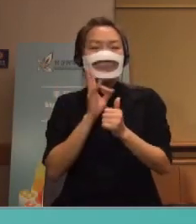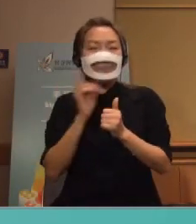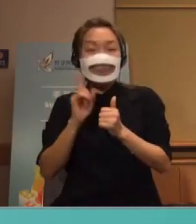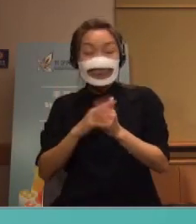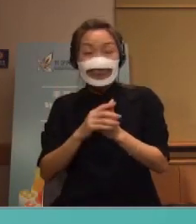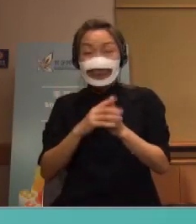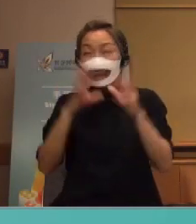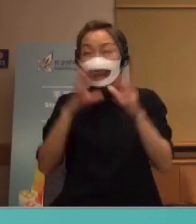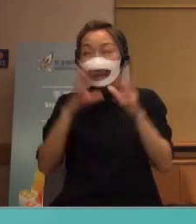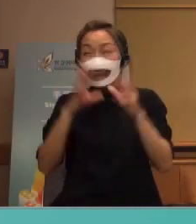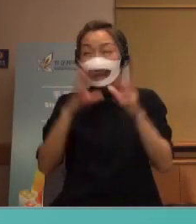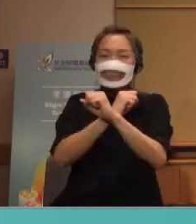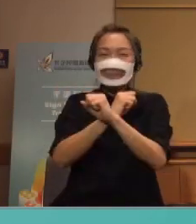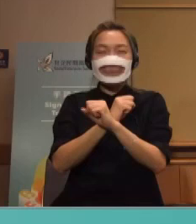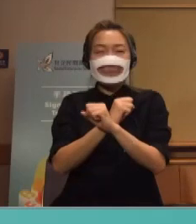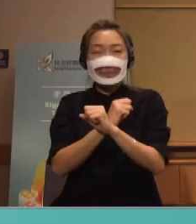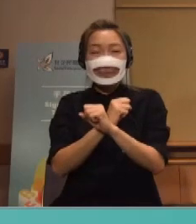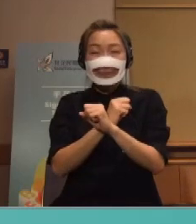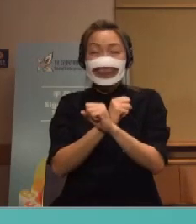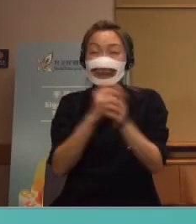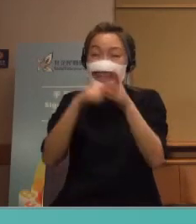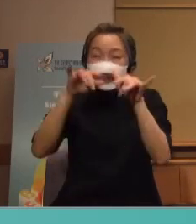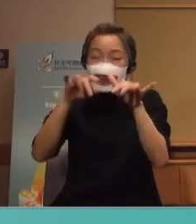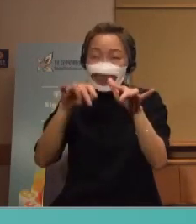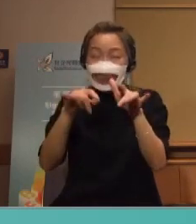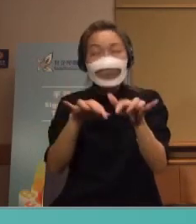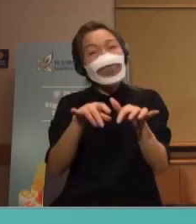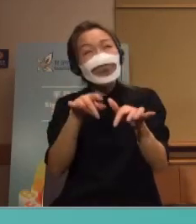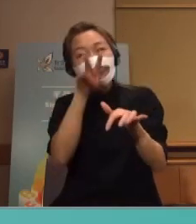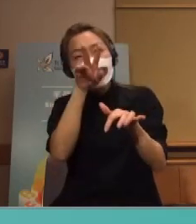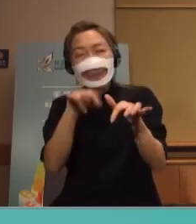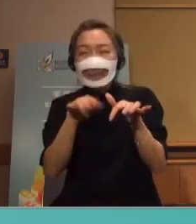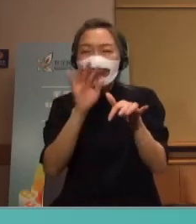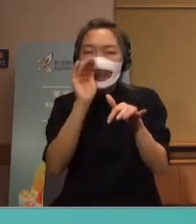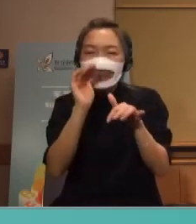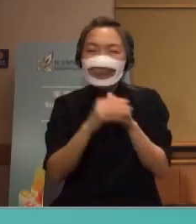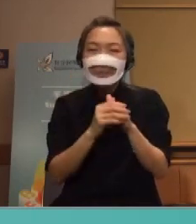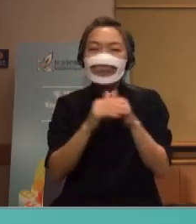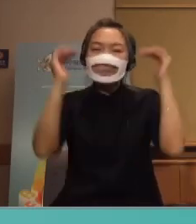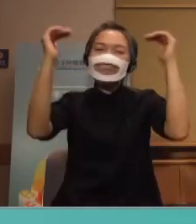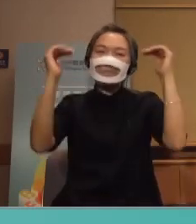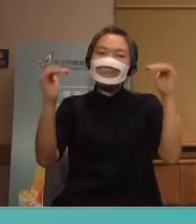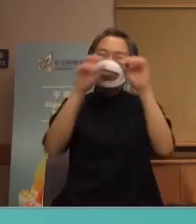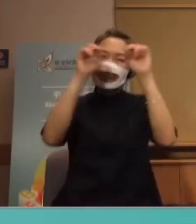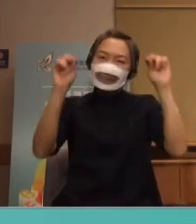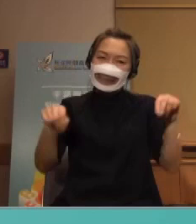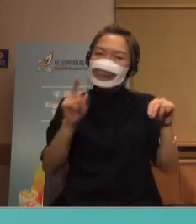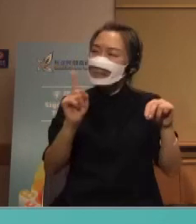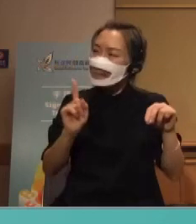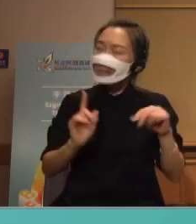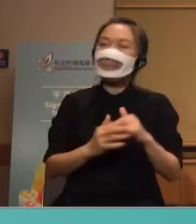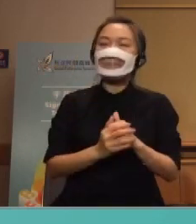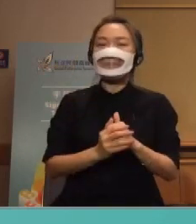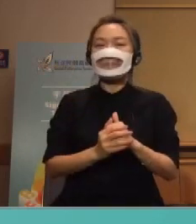work towards. Hey. Thank you. Okay, thank you, Lewis. So the next question, as I was alluding to earlier, would be to Kelvin, because as